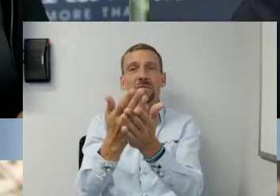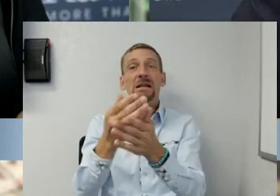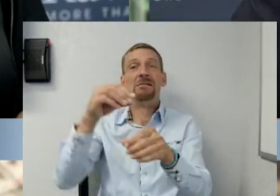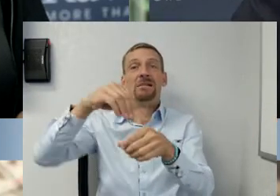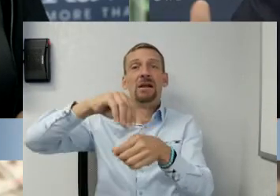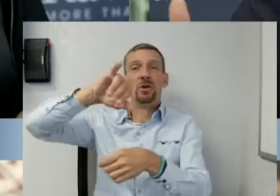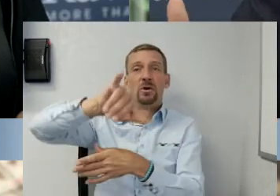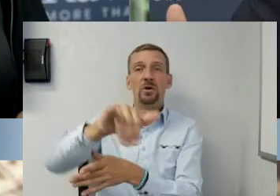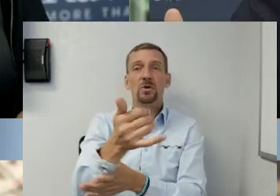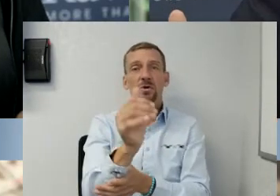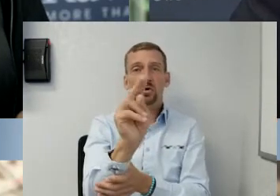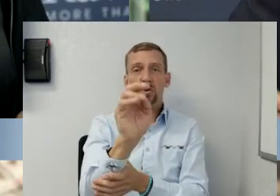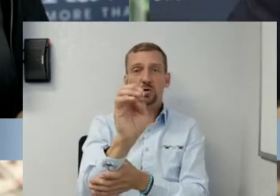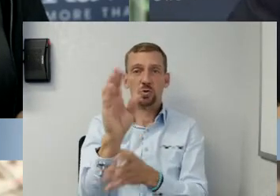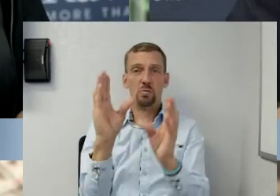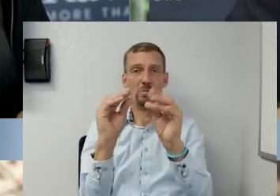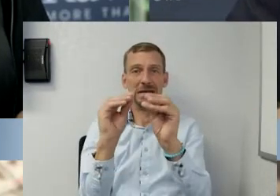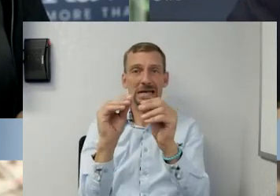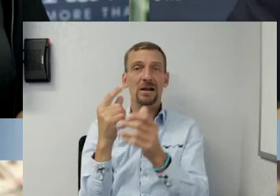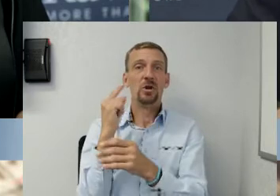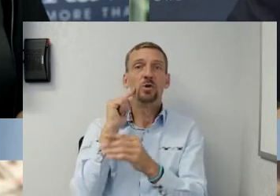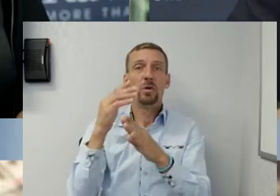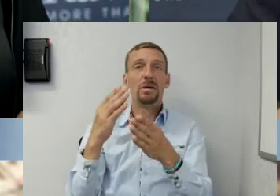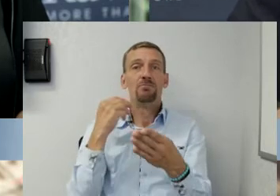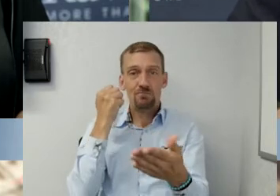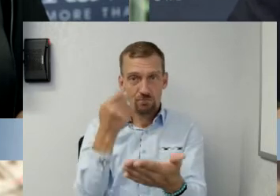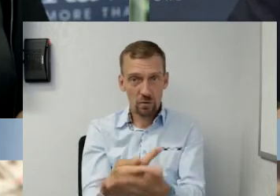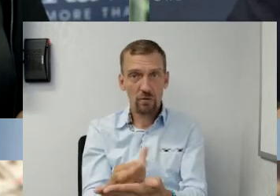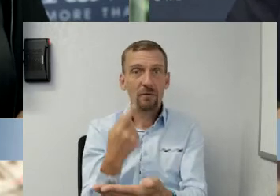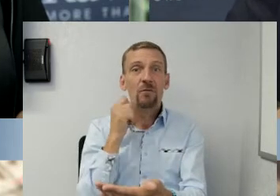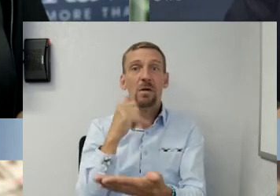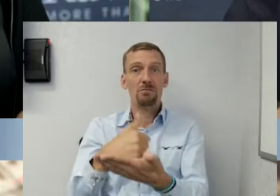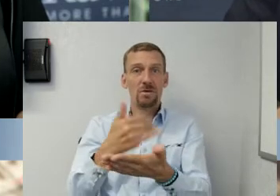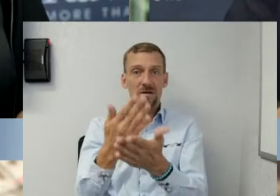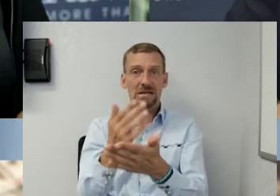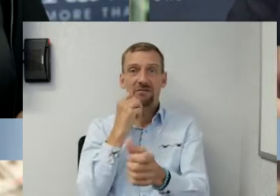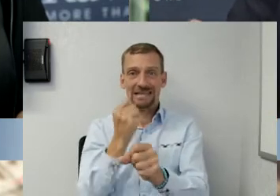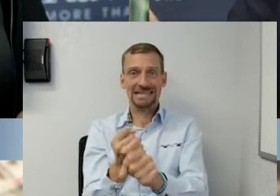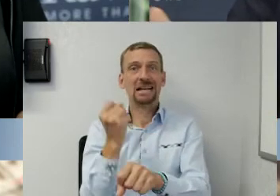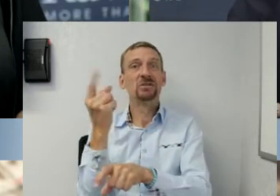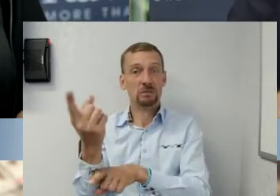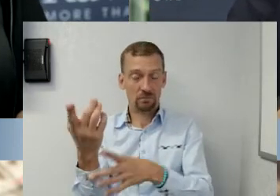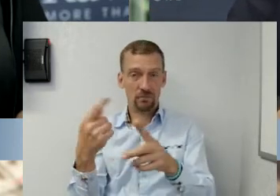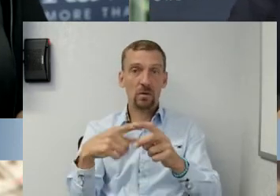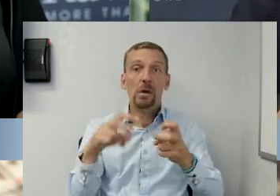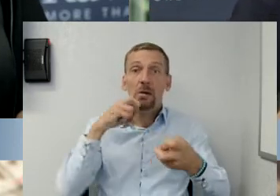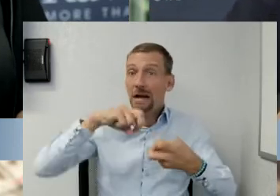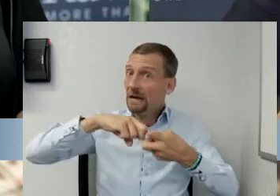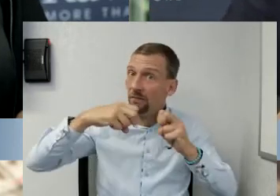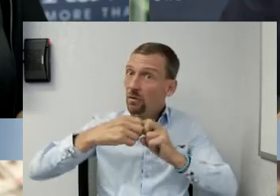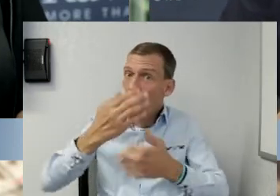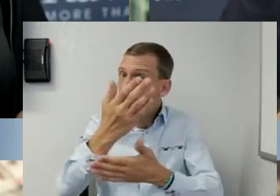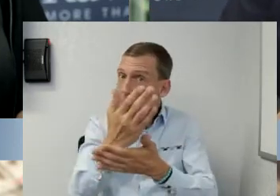June meeting to hopefully approve the budget for next year. Probably the most difficult budget